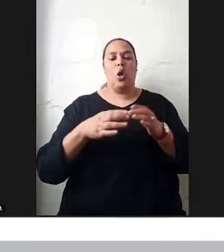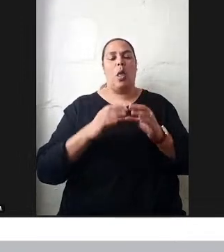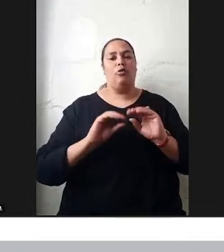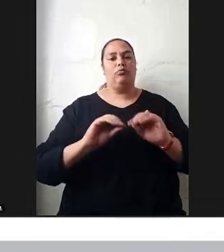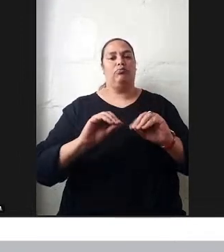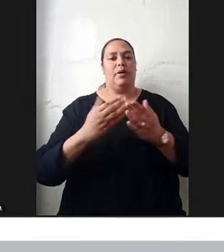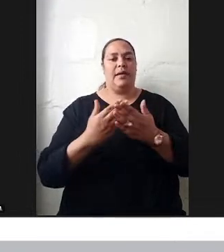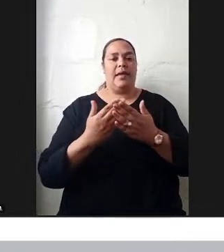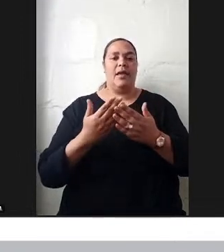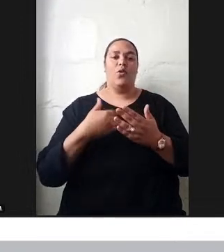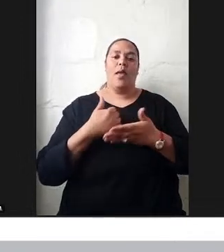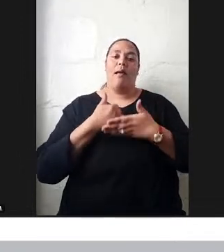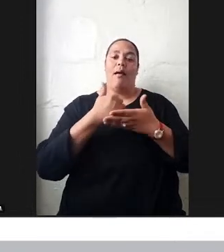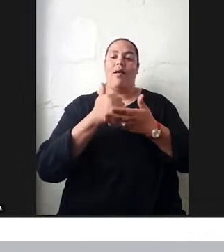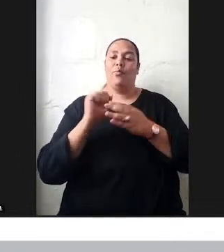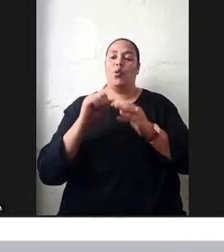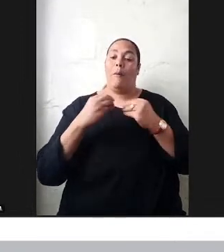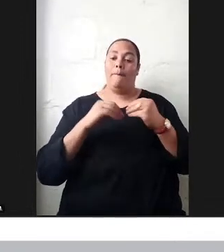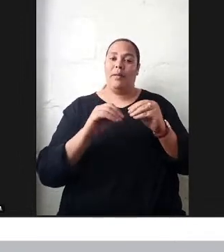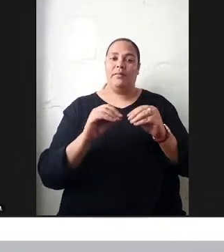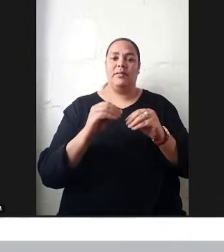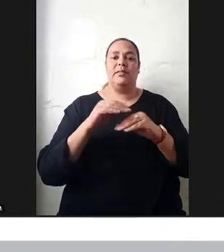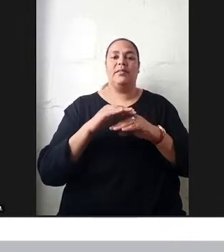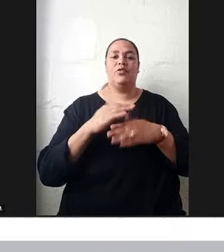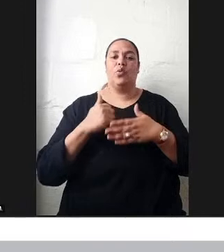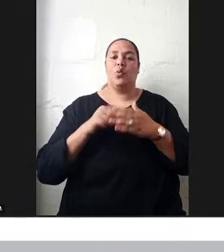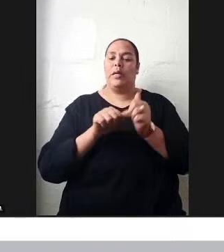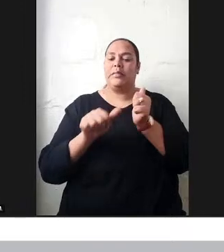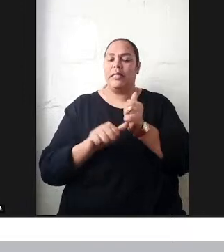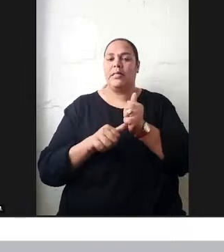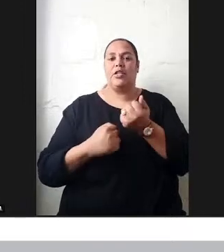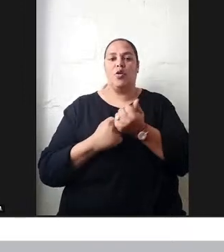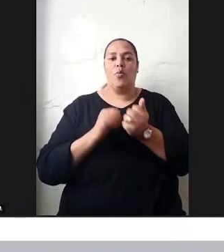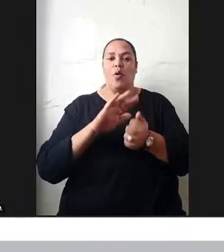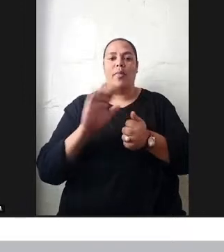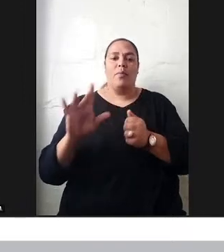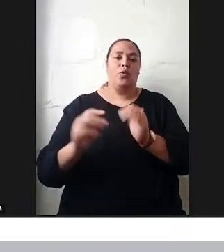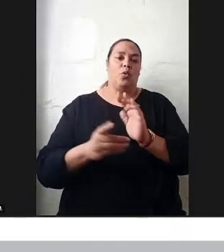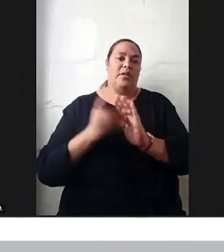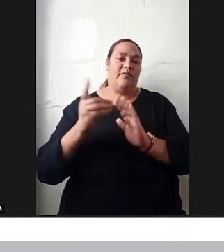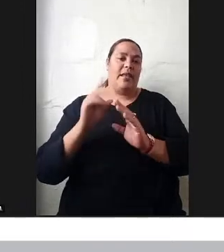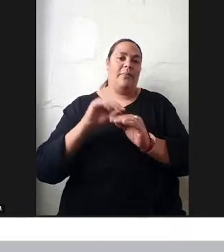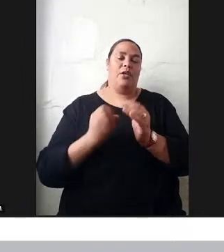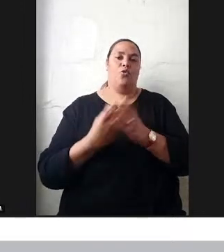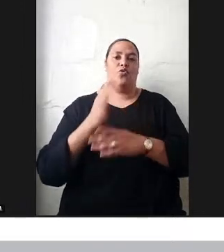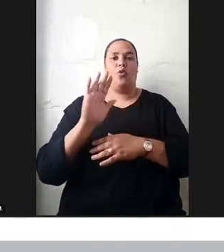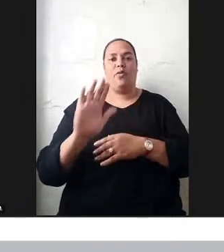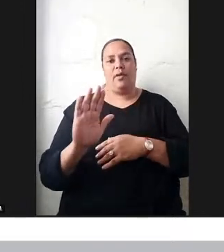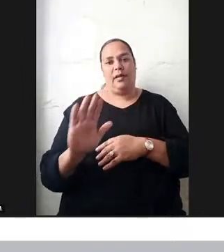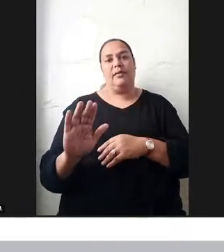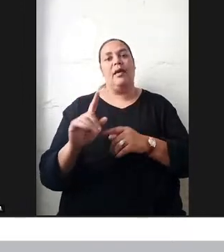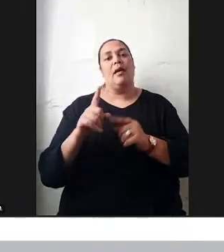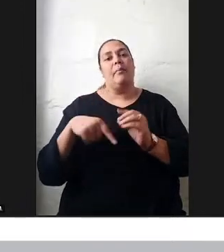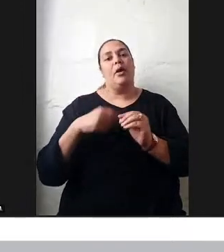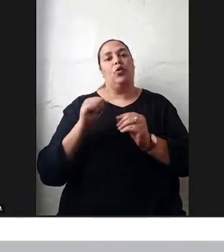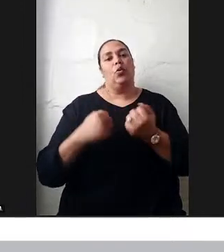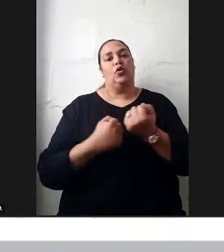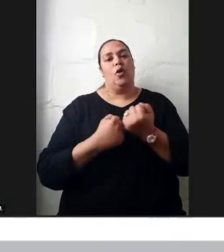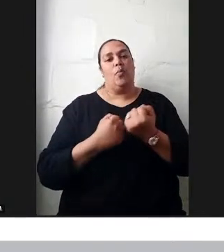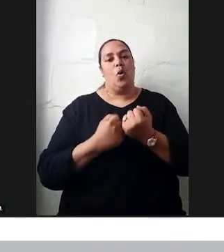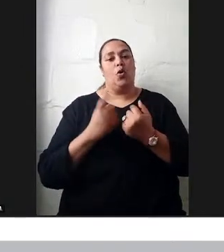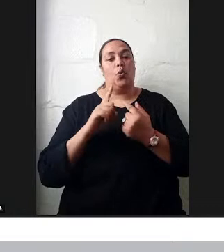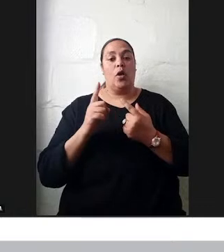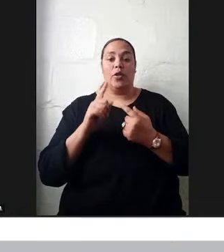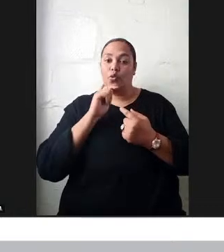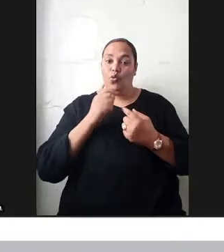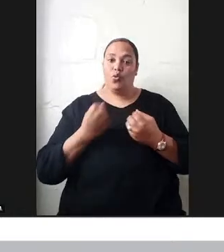we're helping the businesses to basically assist them and support them in terms of their development and their growth, in terms of the support that we do provide. R